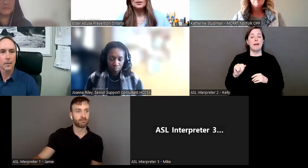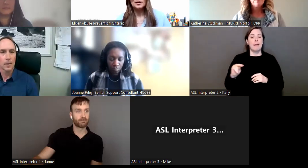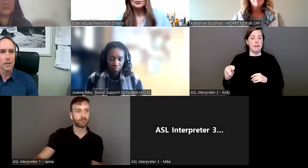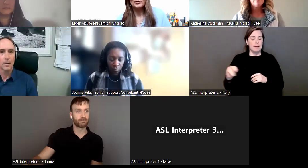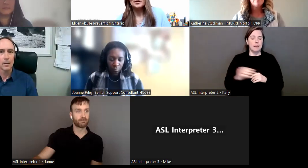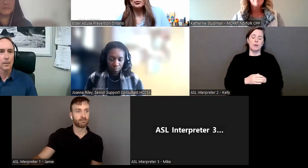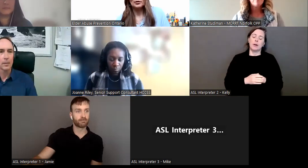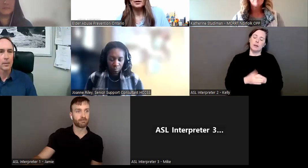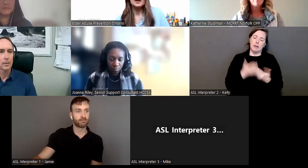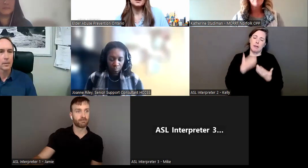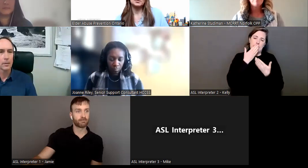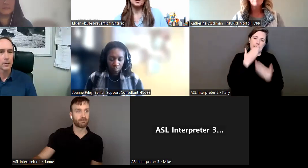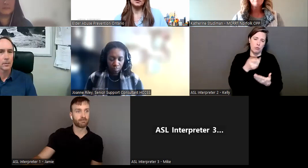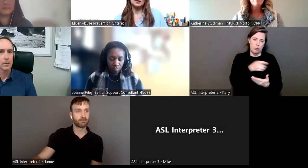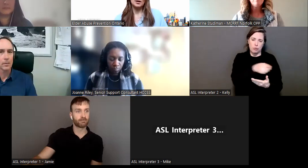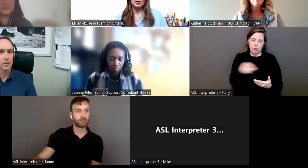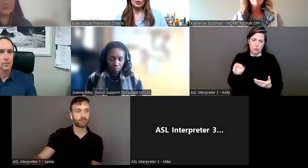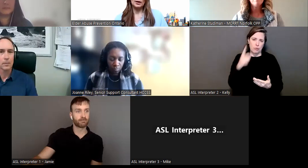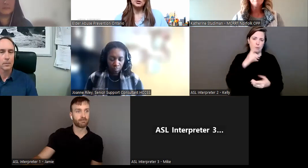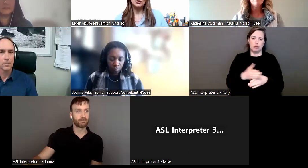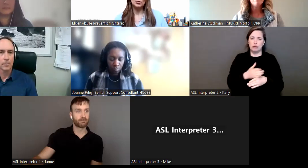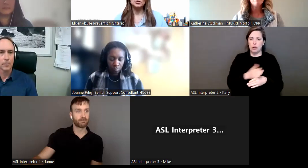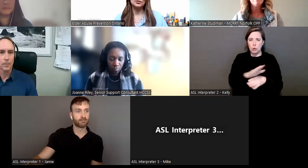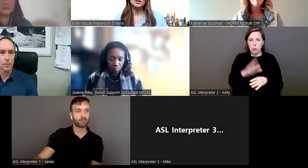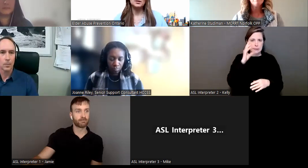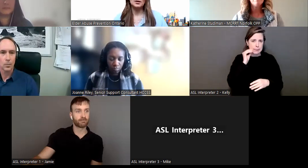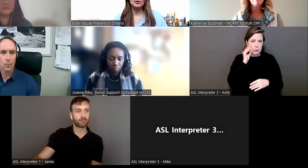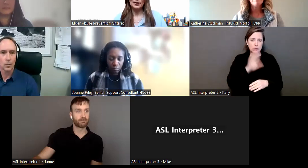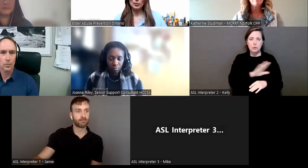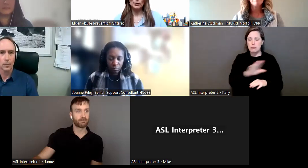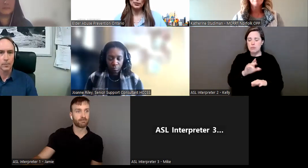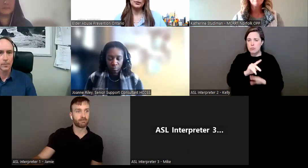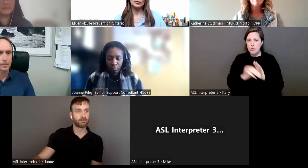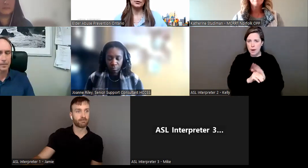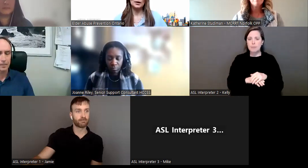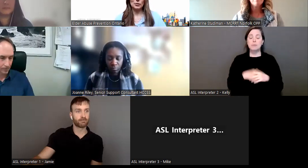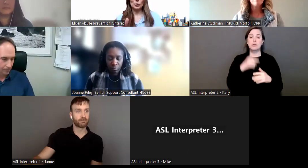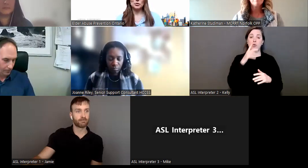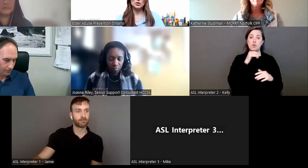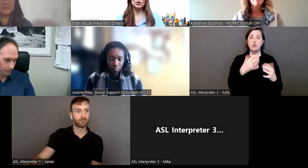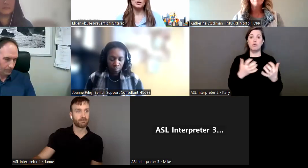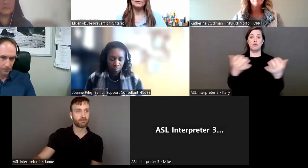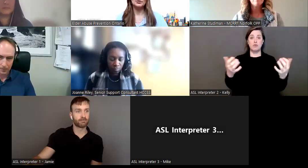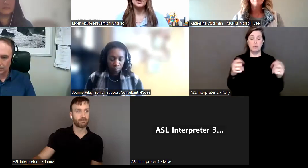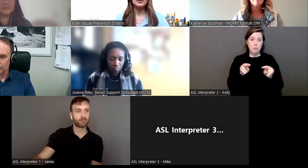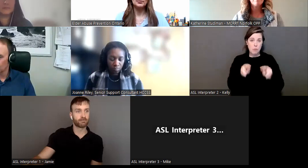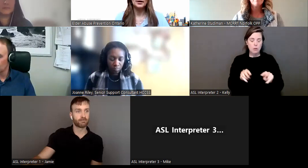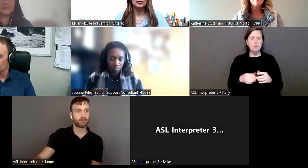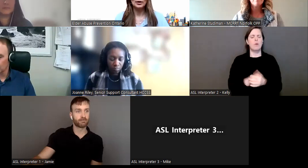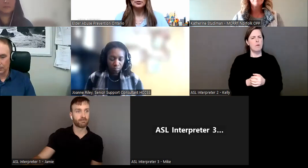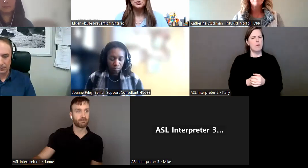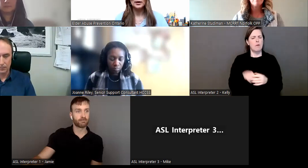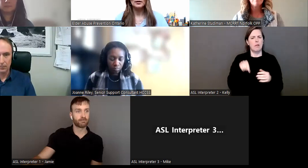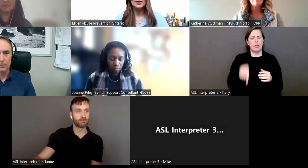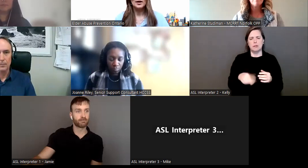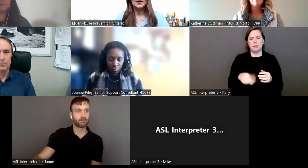that the really important key tips here is, getting to know what services are available, whether they're in your jurisdiction, if they're coming from there